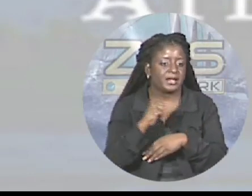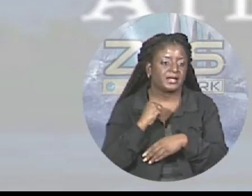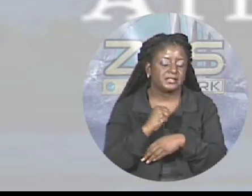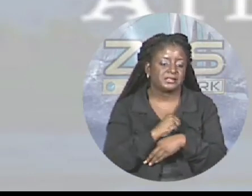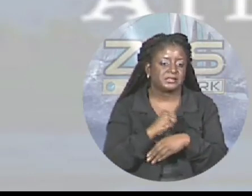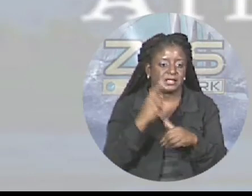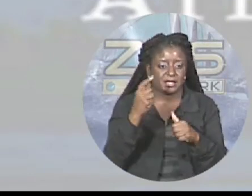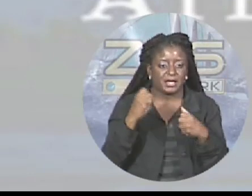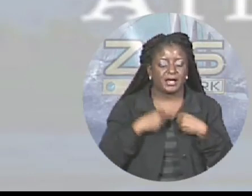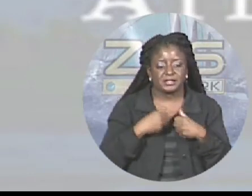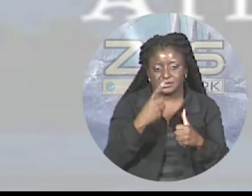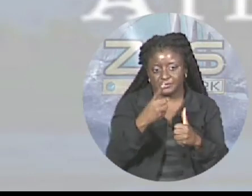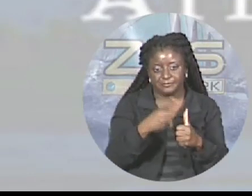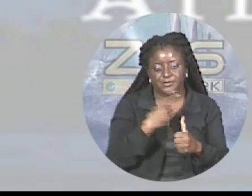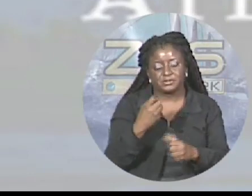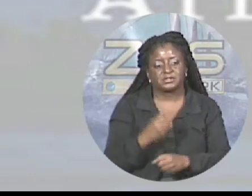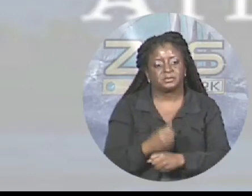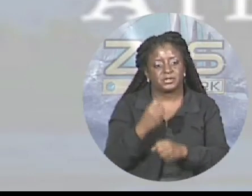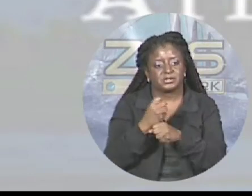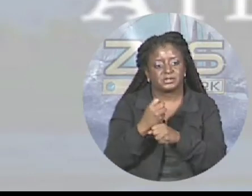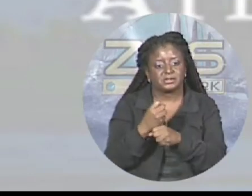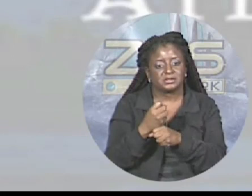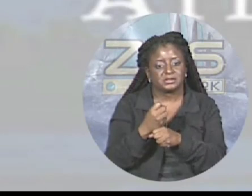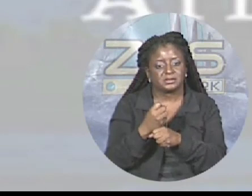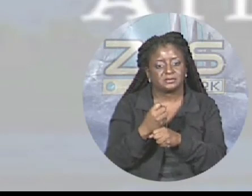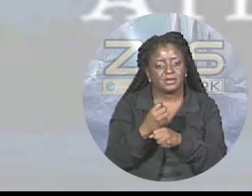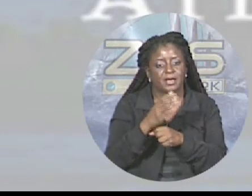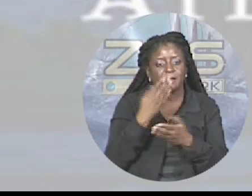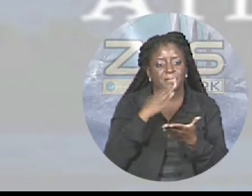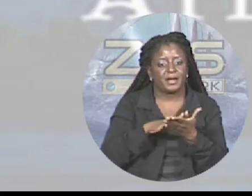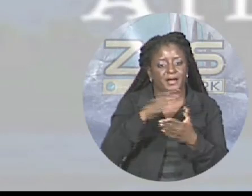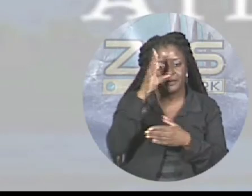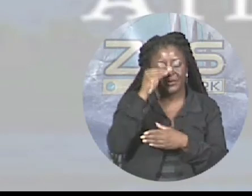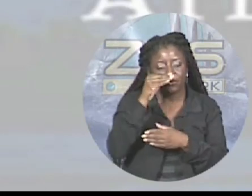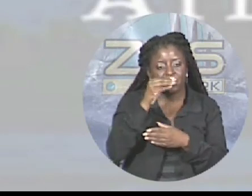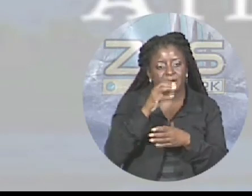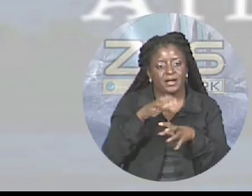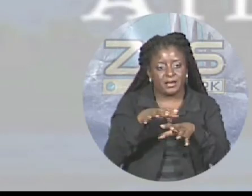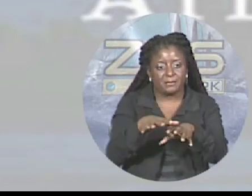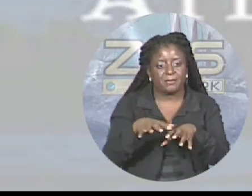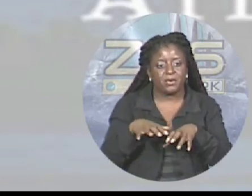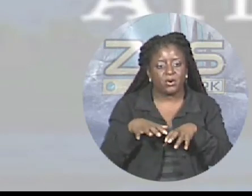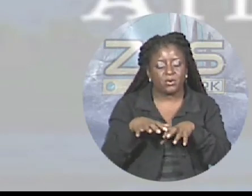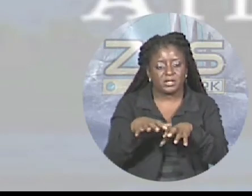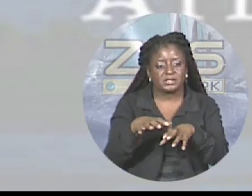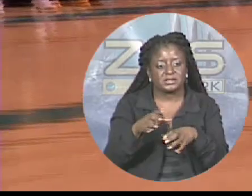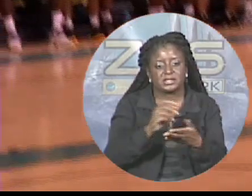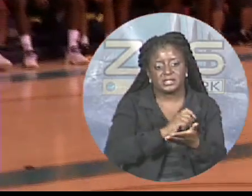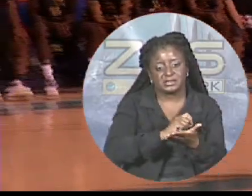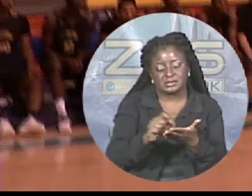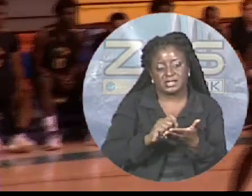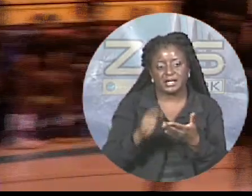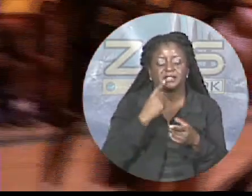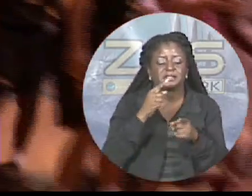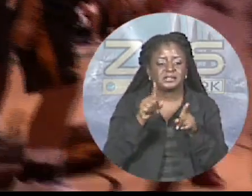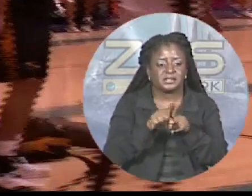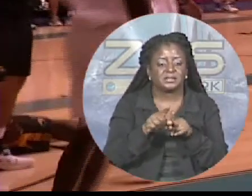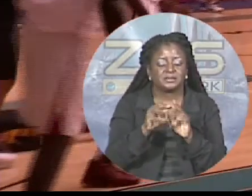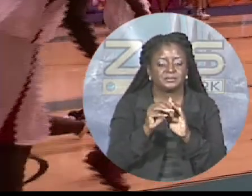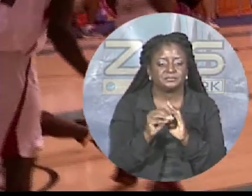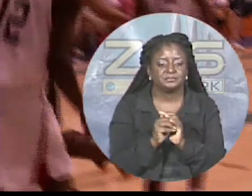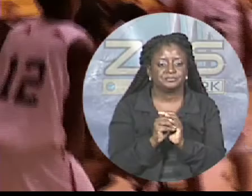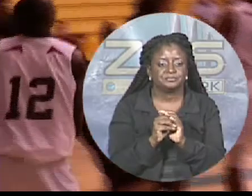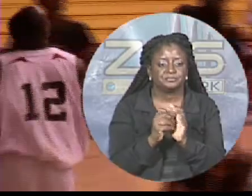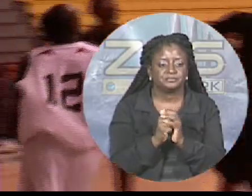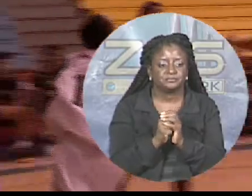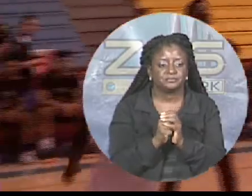out of Arkansas has signed a multi-year deal brokered by Impression Sports and Entertainment. Still talking hoops, it's been a